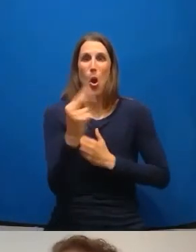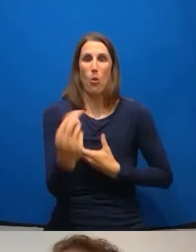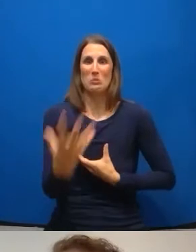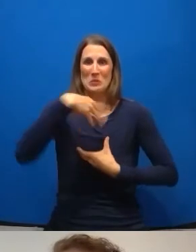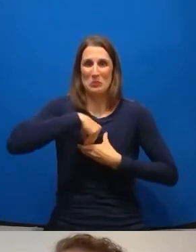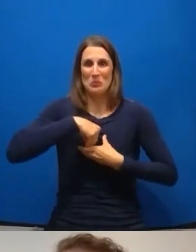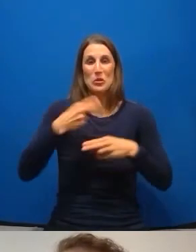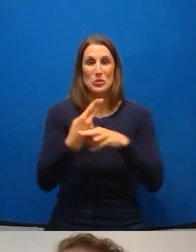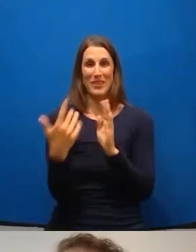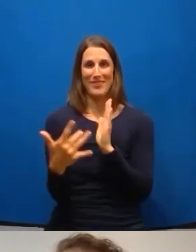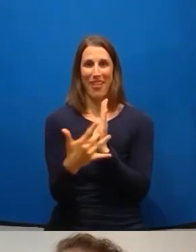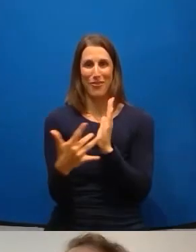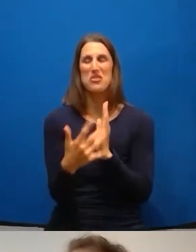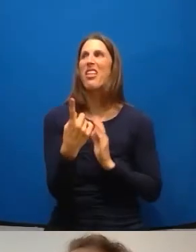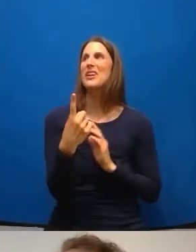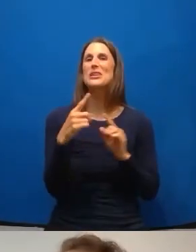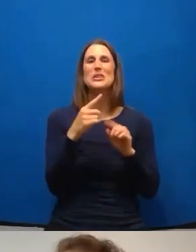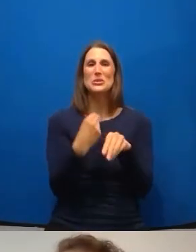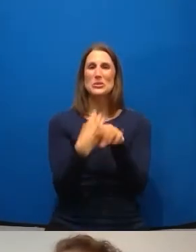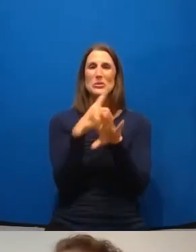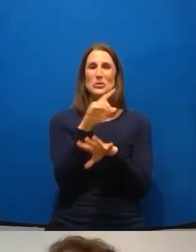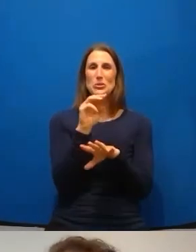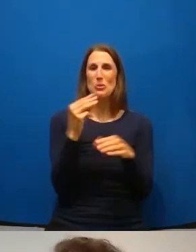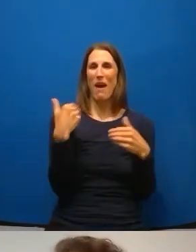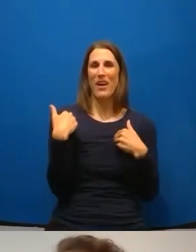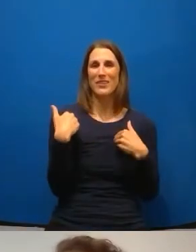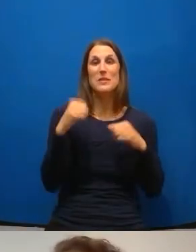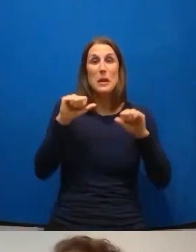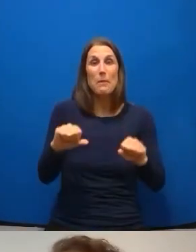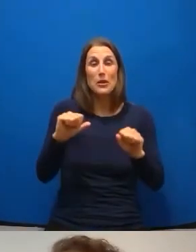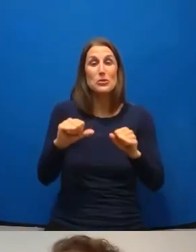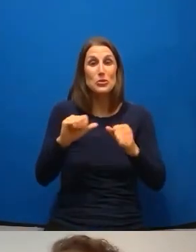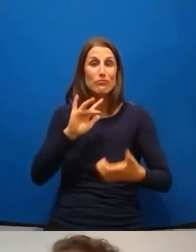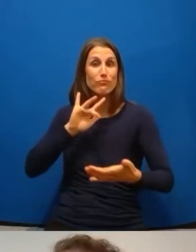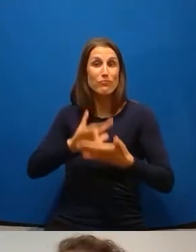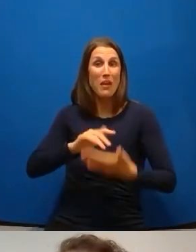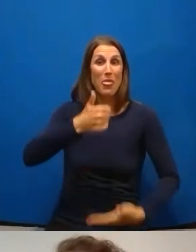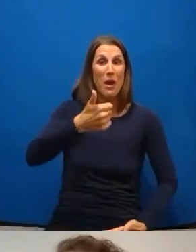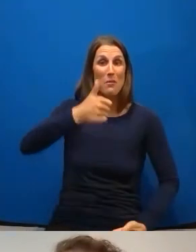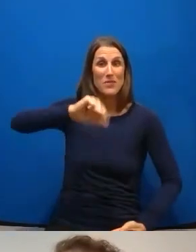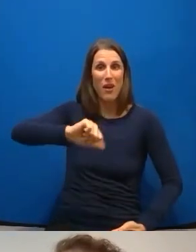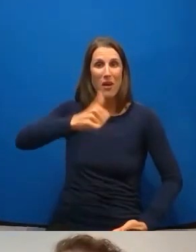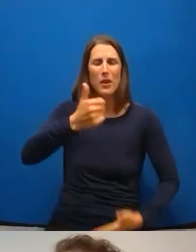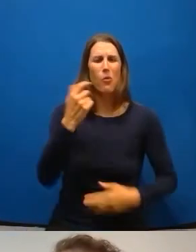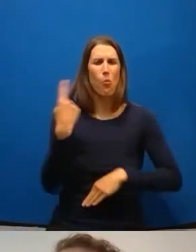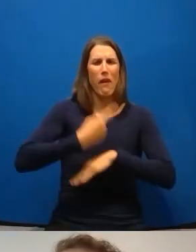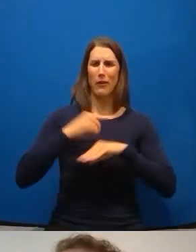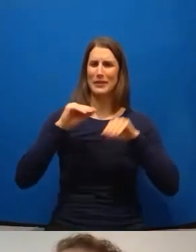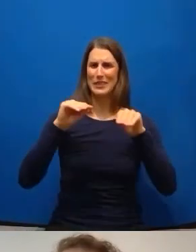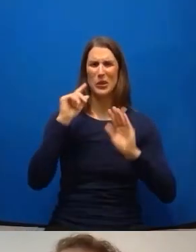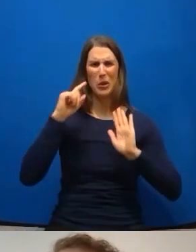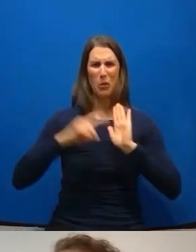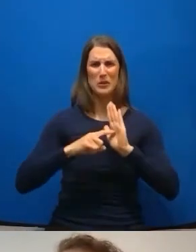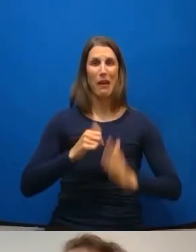just on the bottom, but so using all the students, using all the staff, I think we all have a lot of knowledge to give at this point,